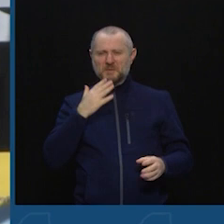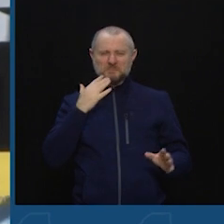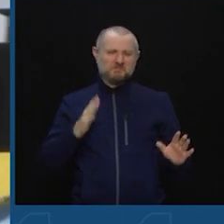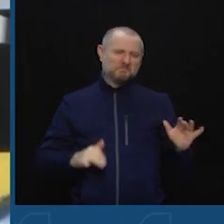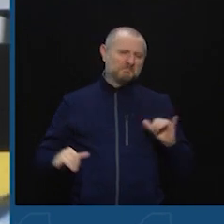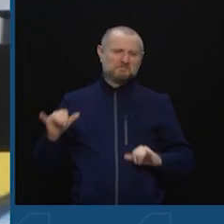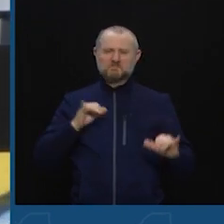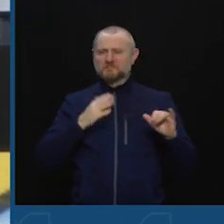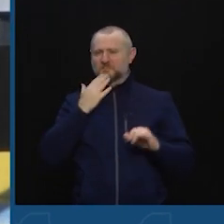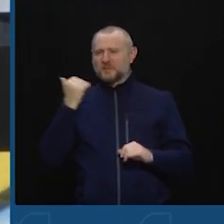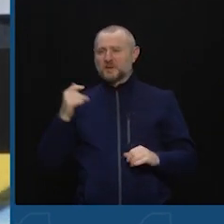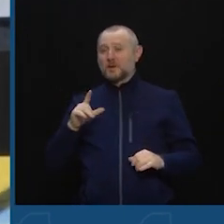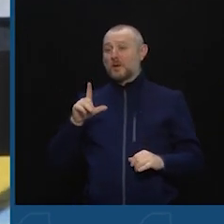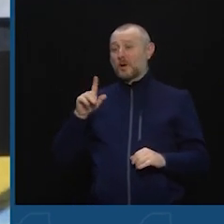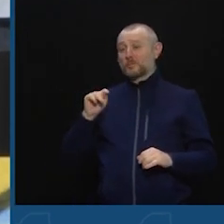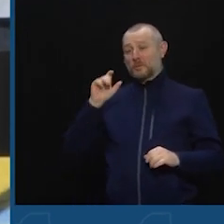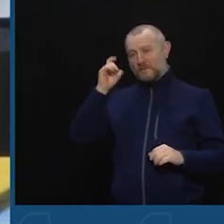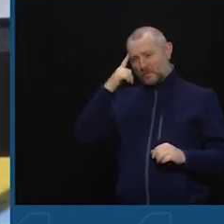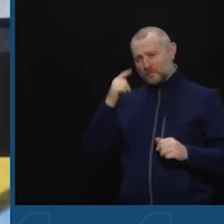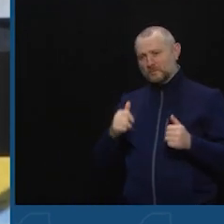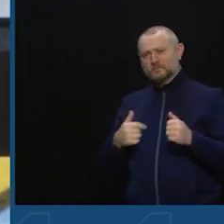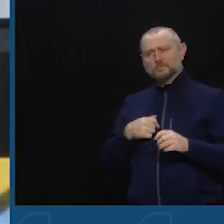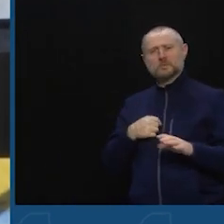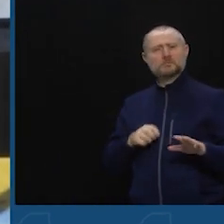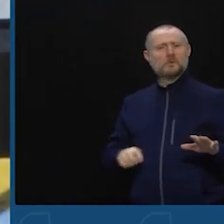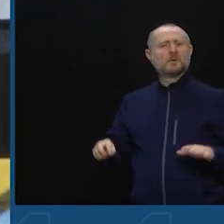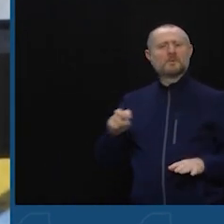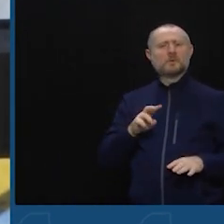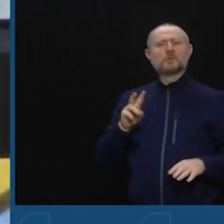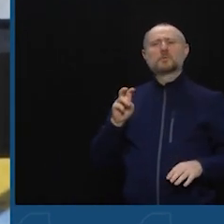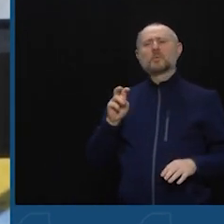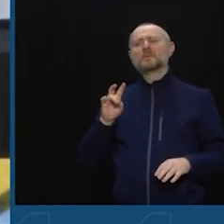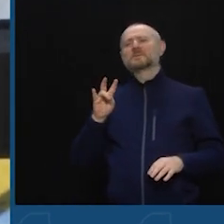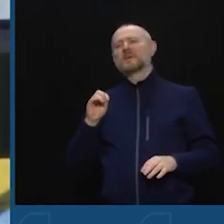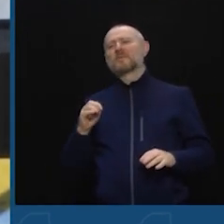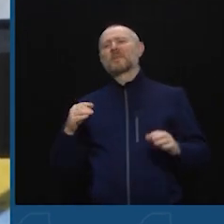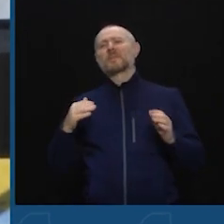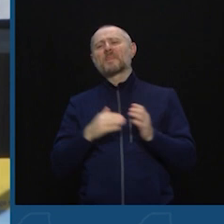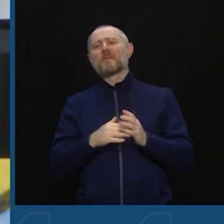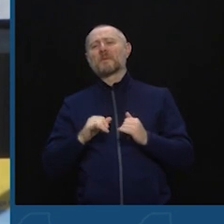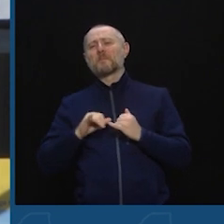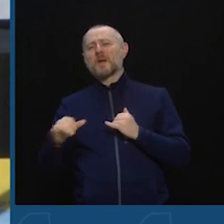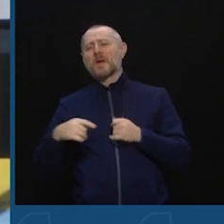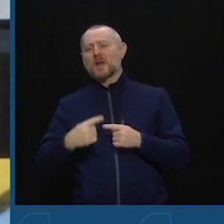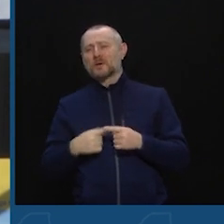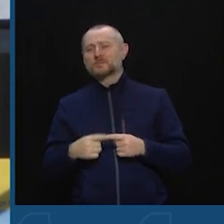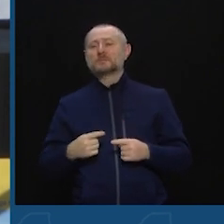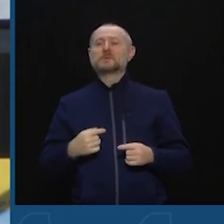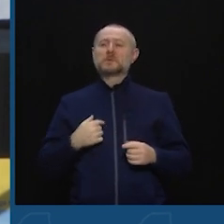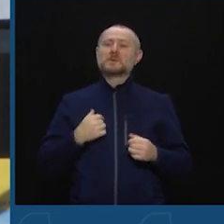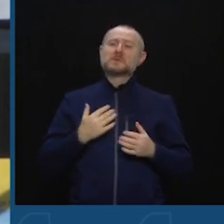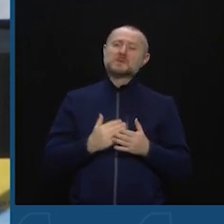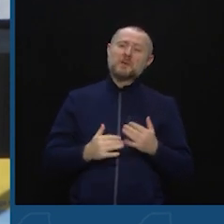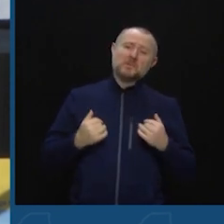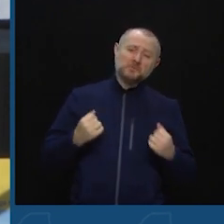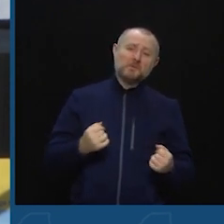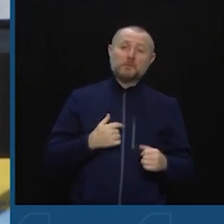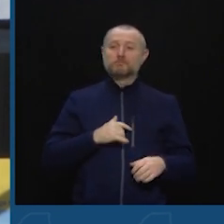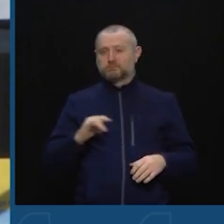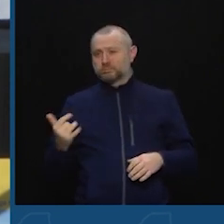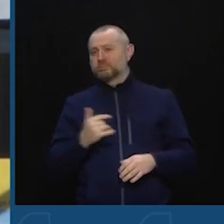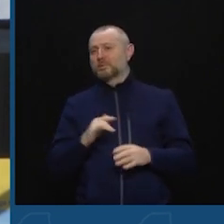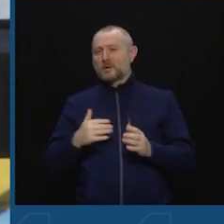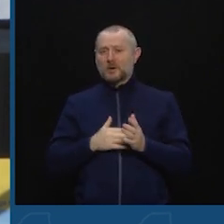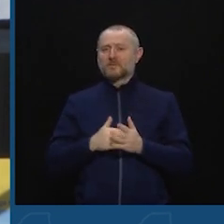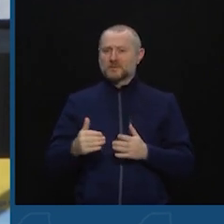I traveled 370,000 miles, much of it by car, some of it by plane, literally every week. This was my commute. And so I got to